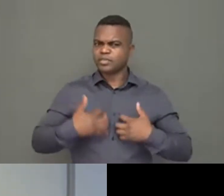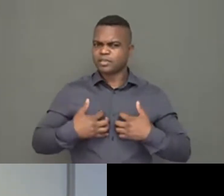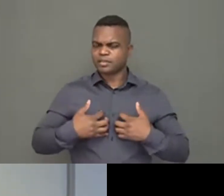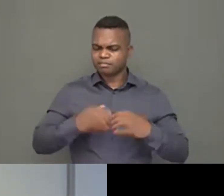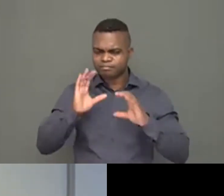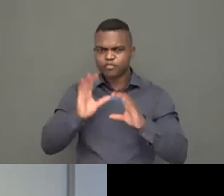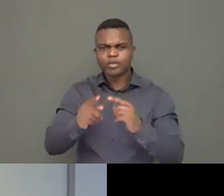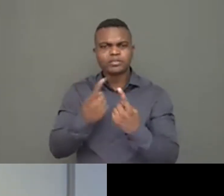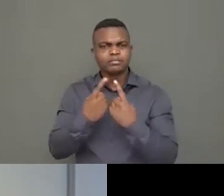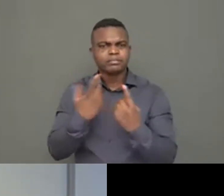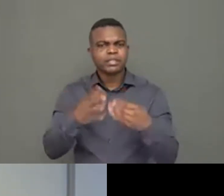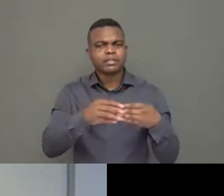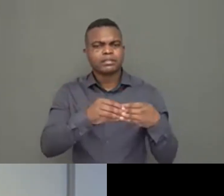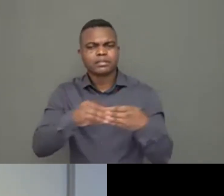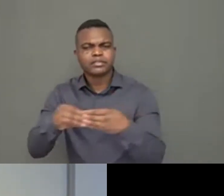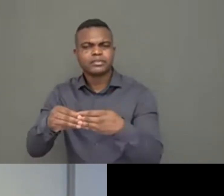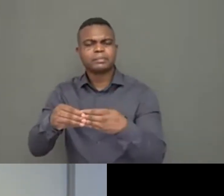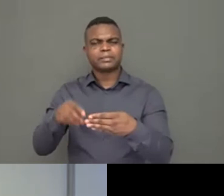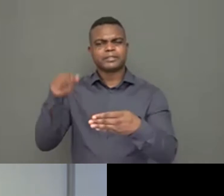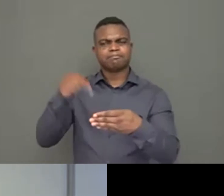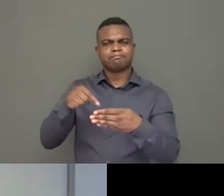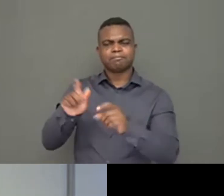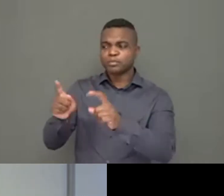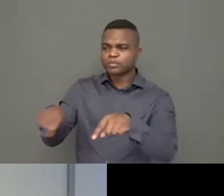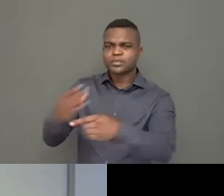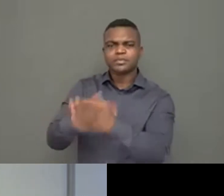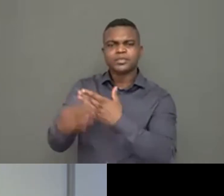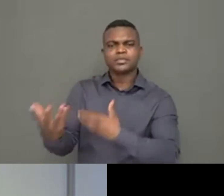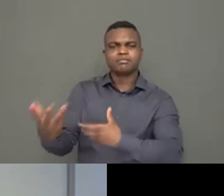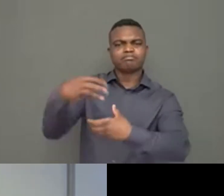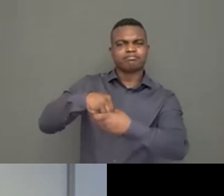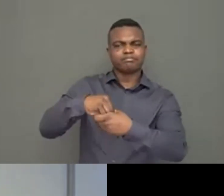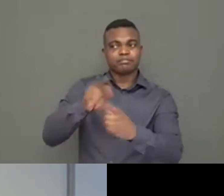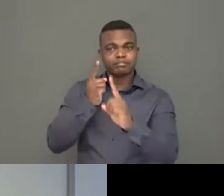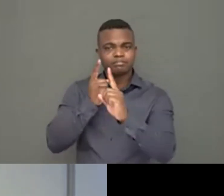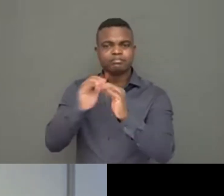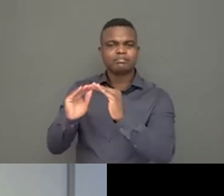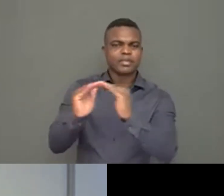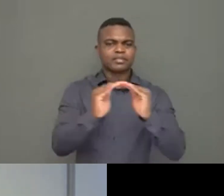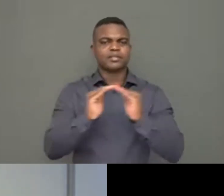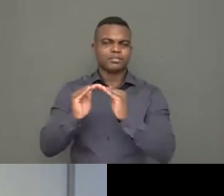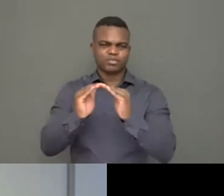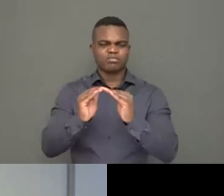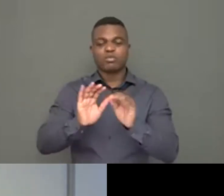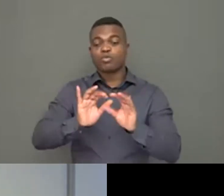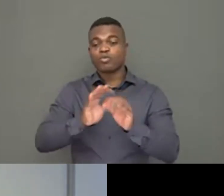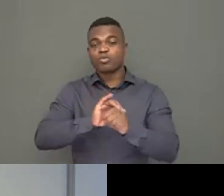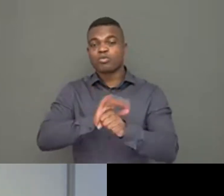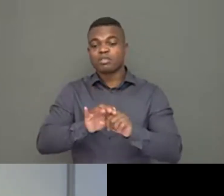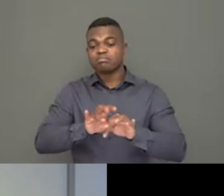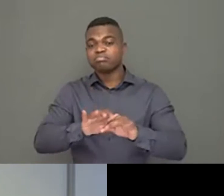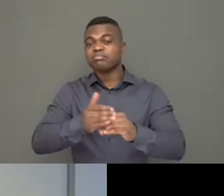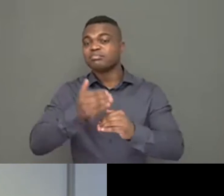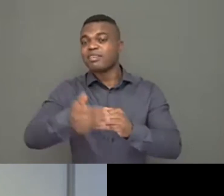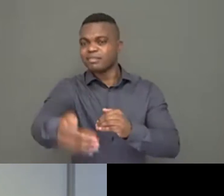learned a lot in the last 2 years. But what we take from this learning, I think, is really what's going to help us, as